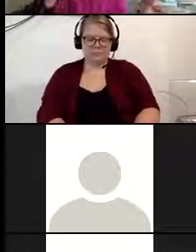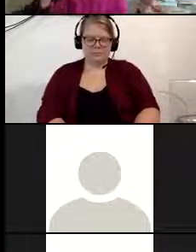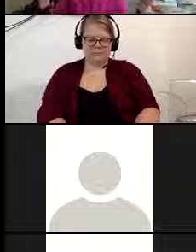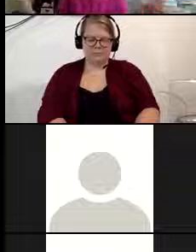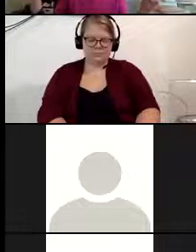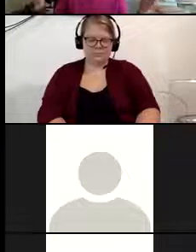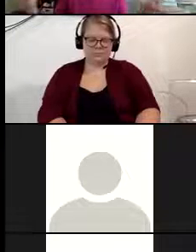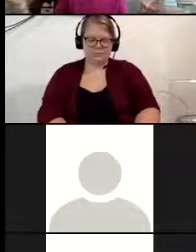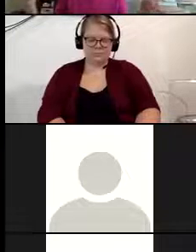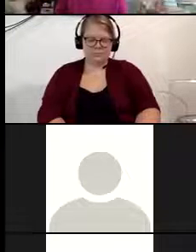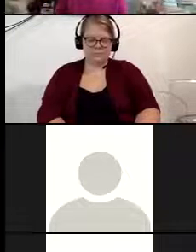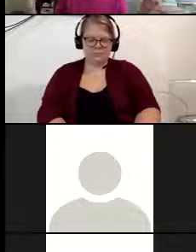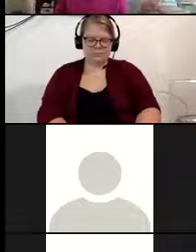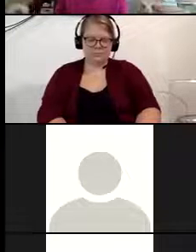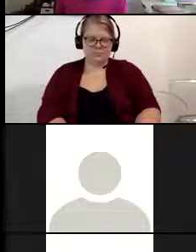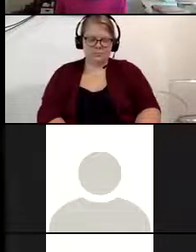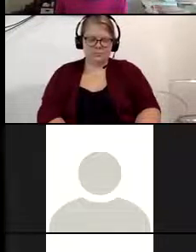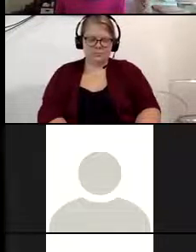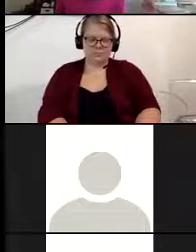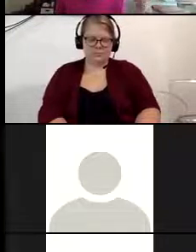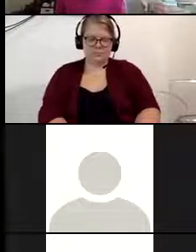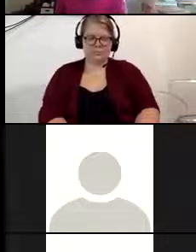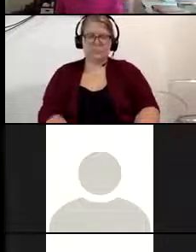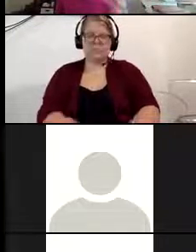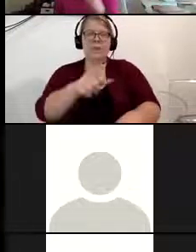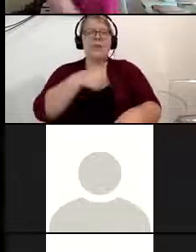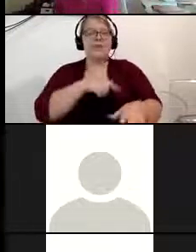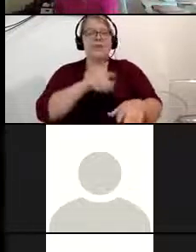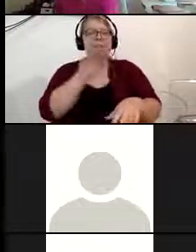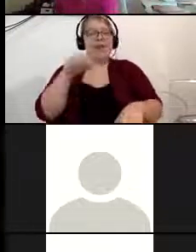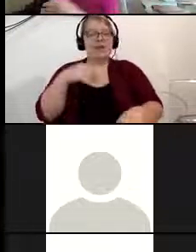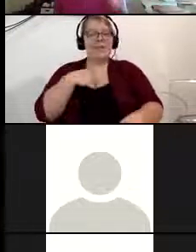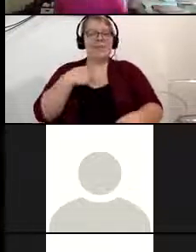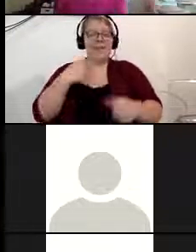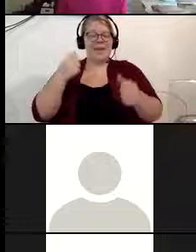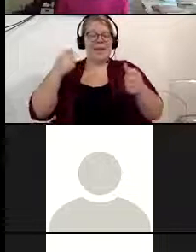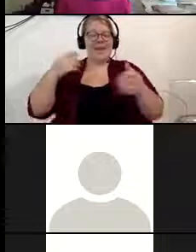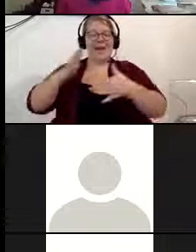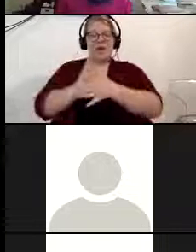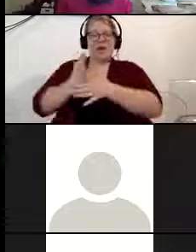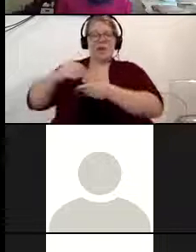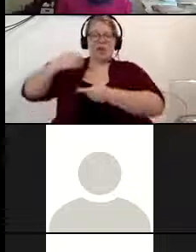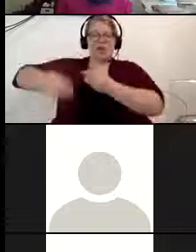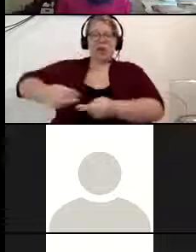course and intergenerational harm, intergenerational trauma from